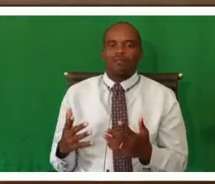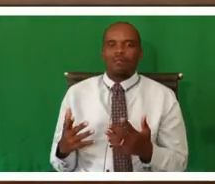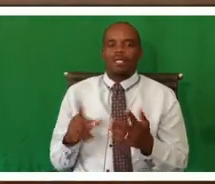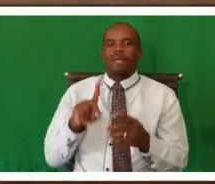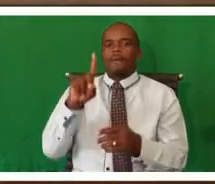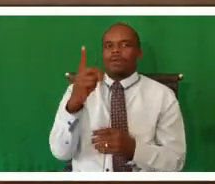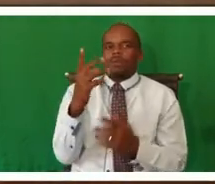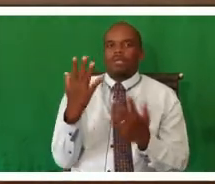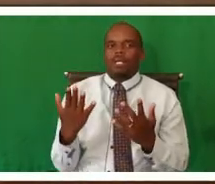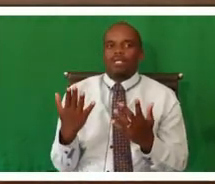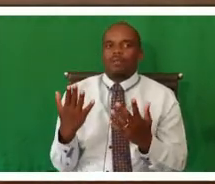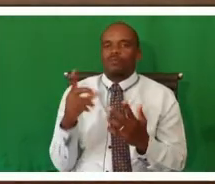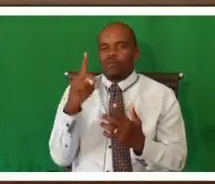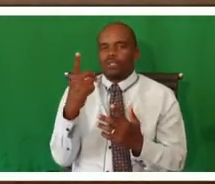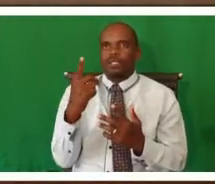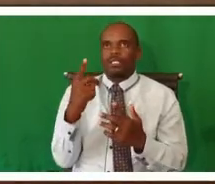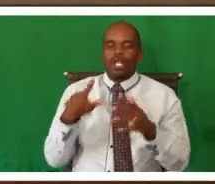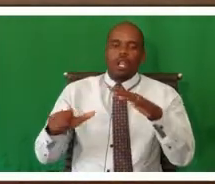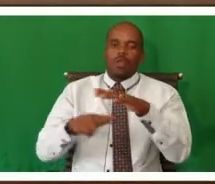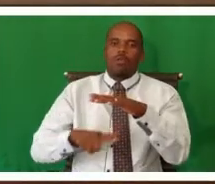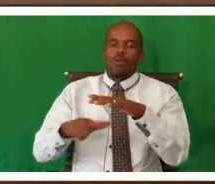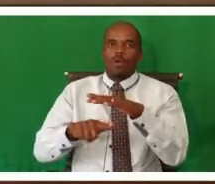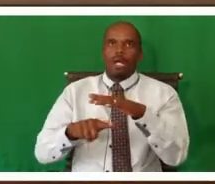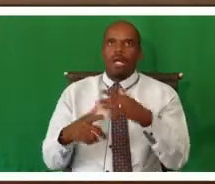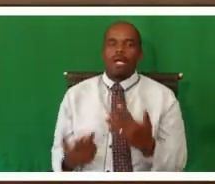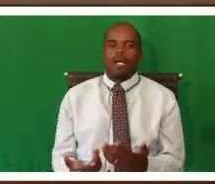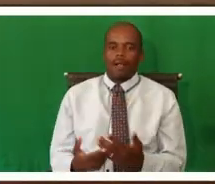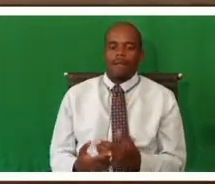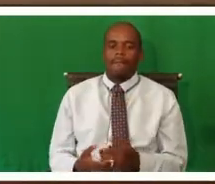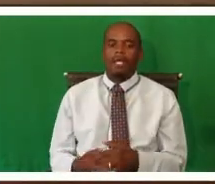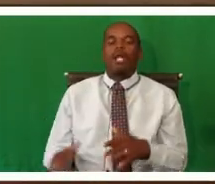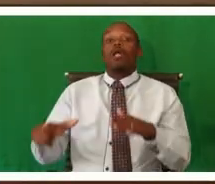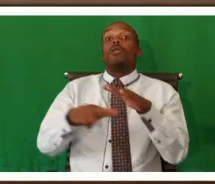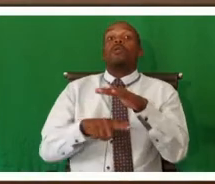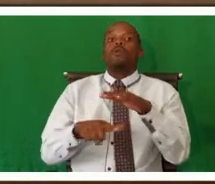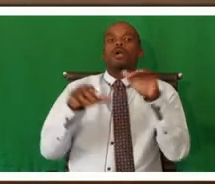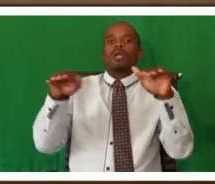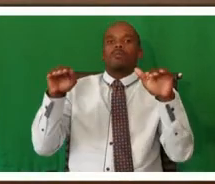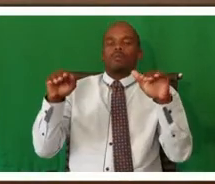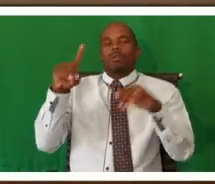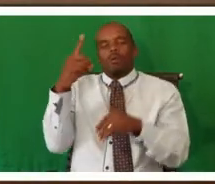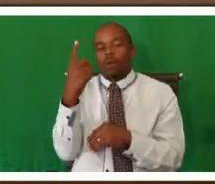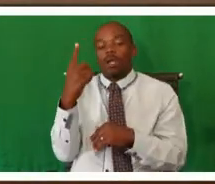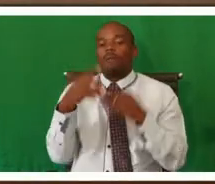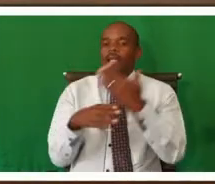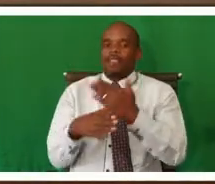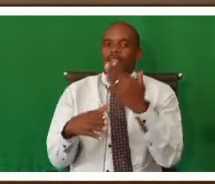prioritized locals. Come on, Soma, local people are going to be the one who are going to work in those